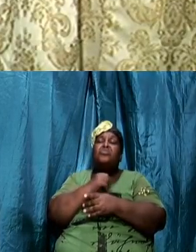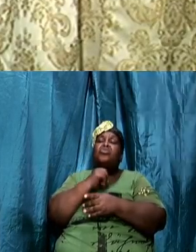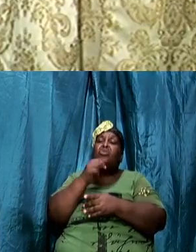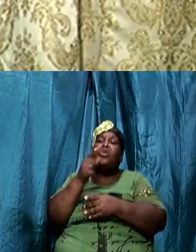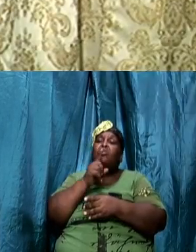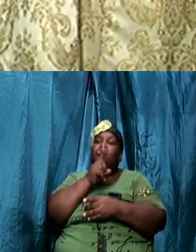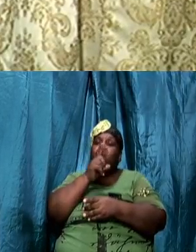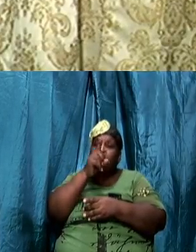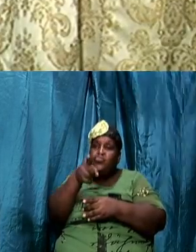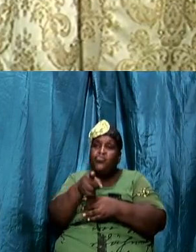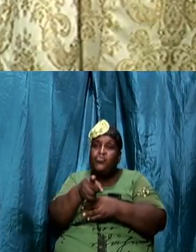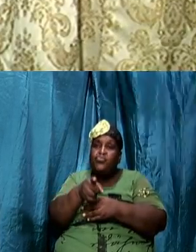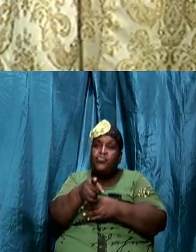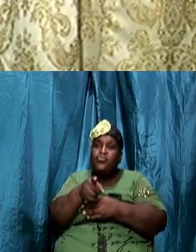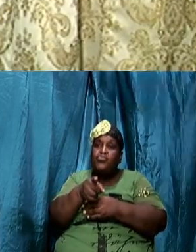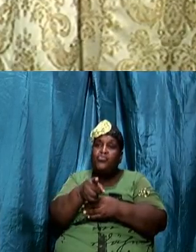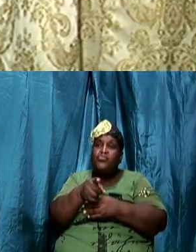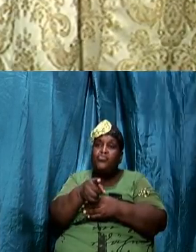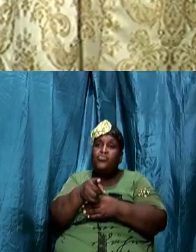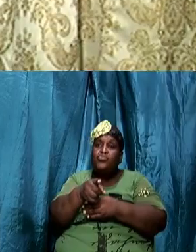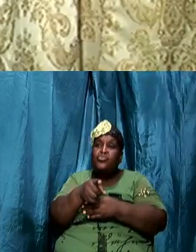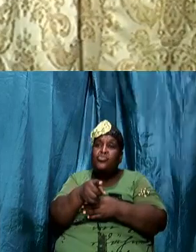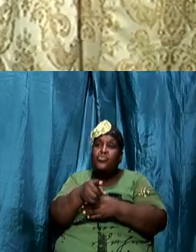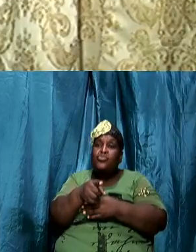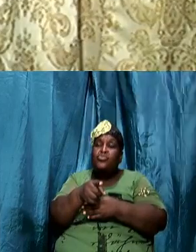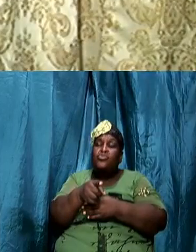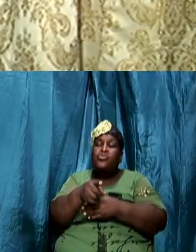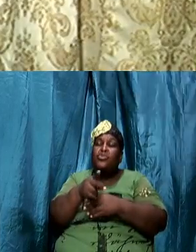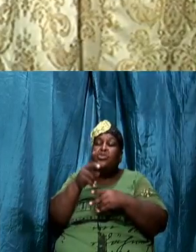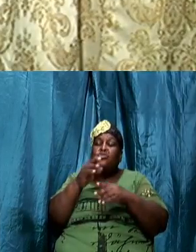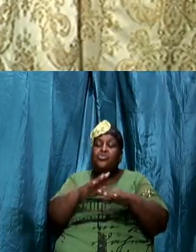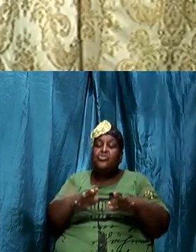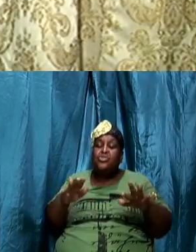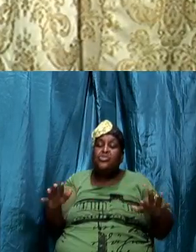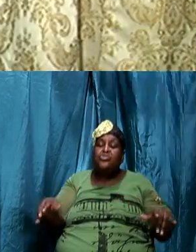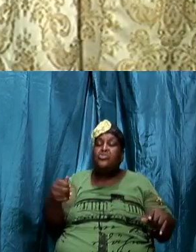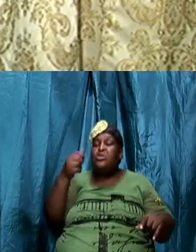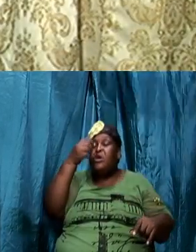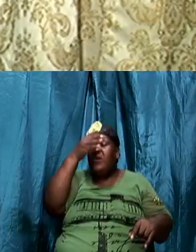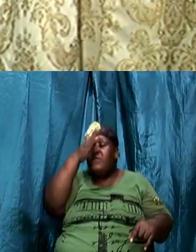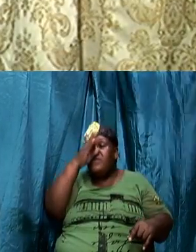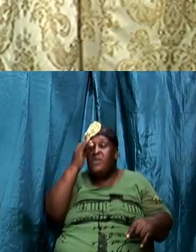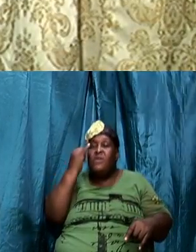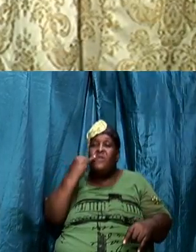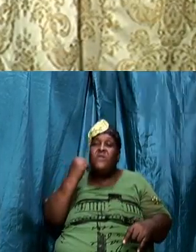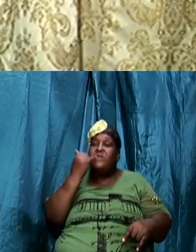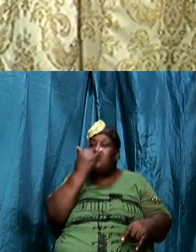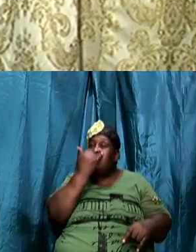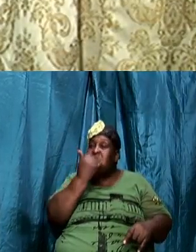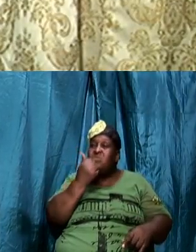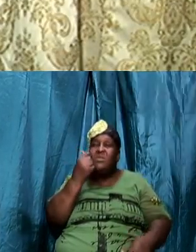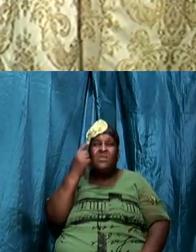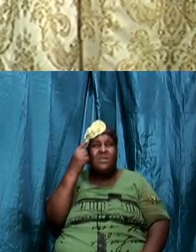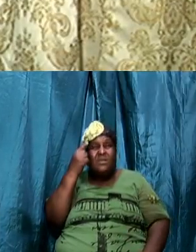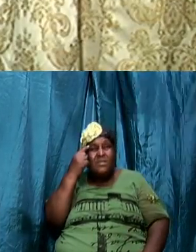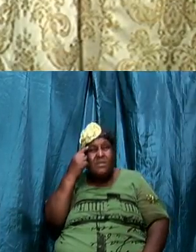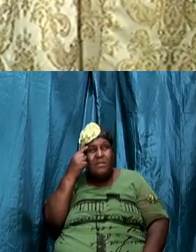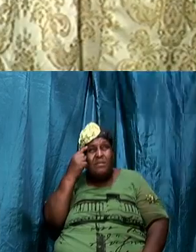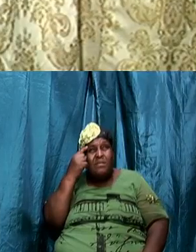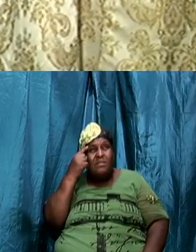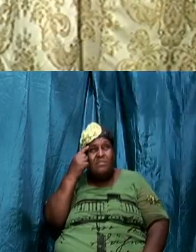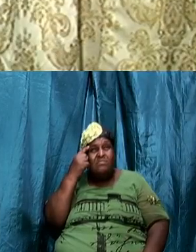according to the word, and they were deluded in their minds. They thought they were